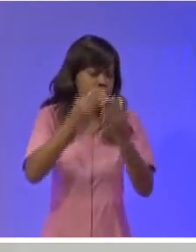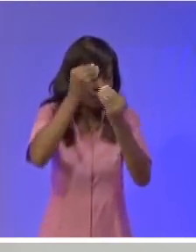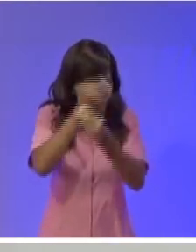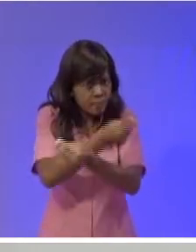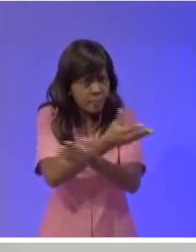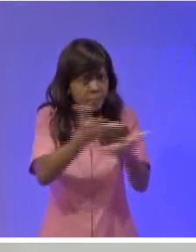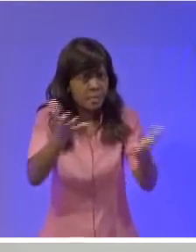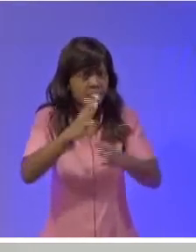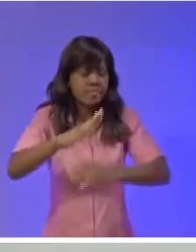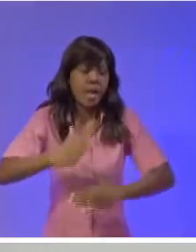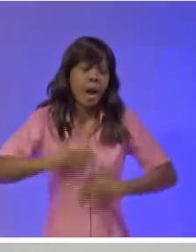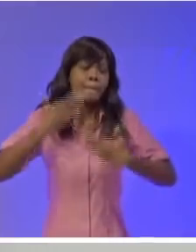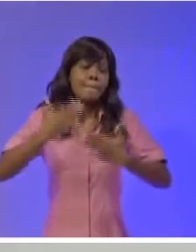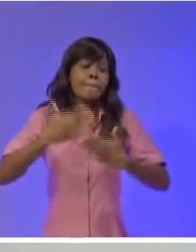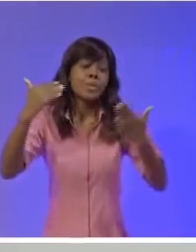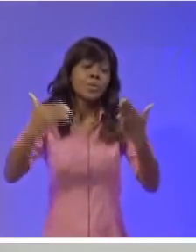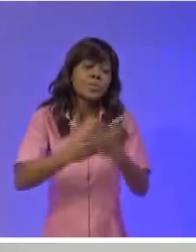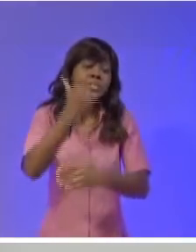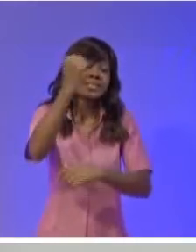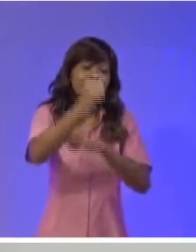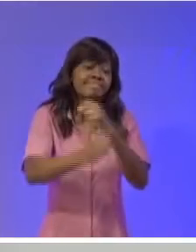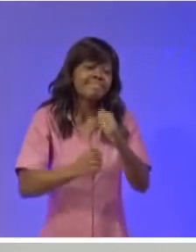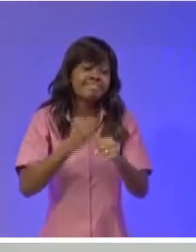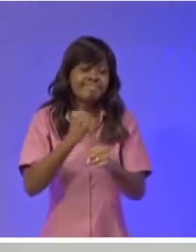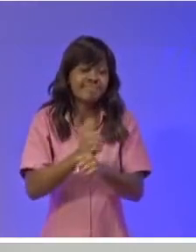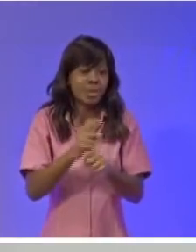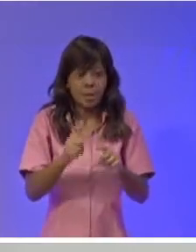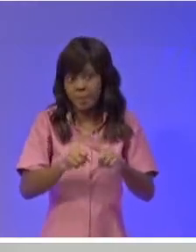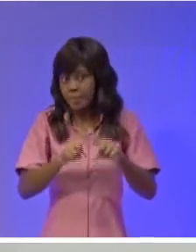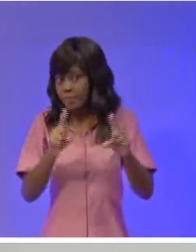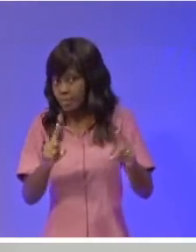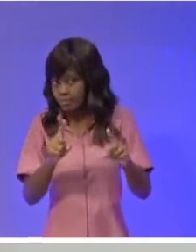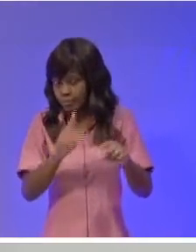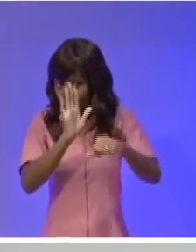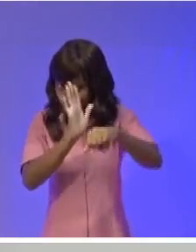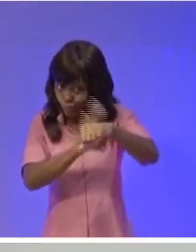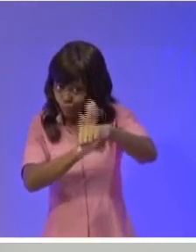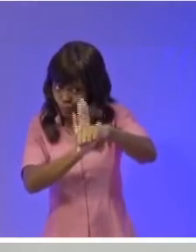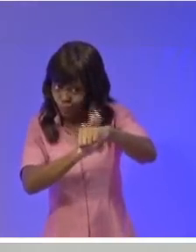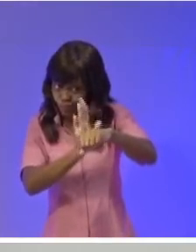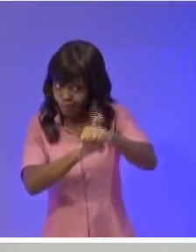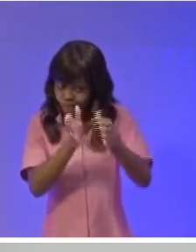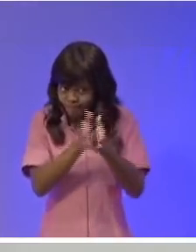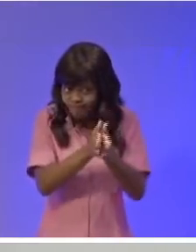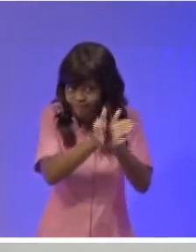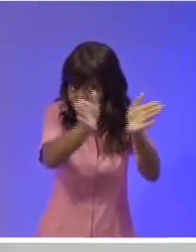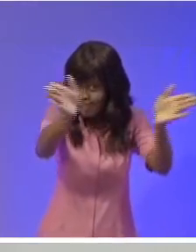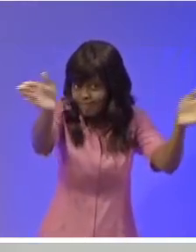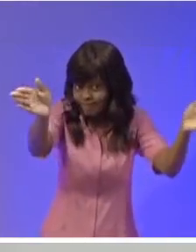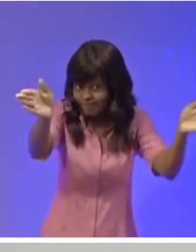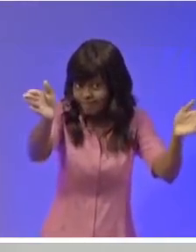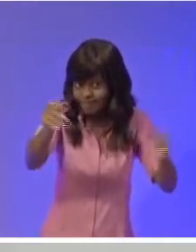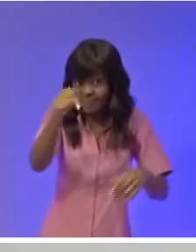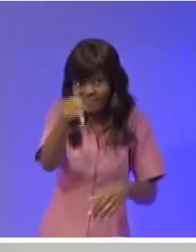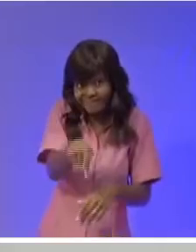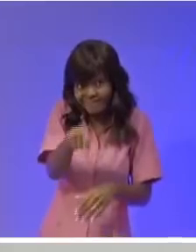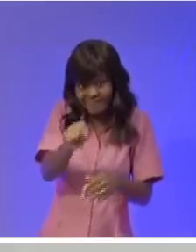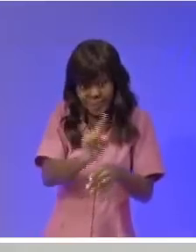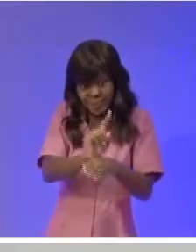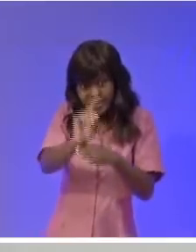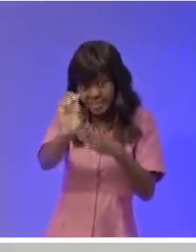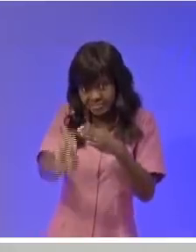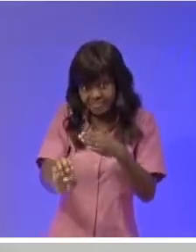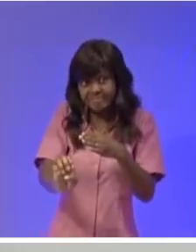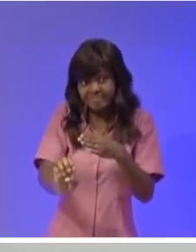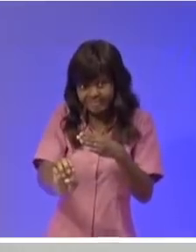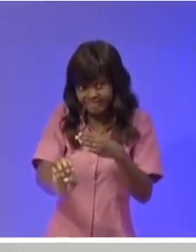I want to implore the population that this weekend is one that if I